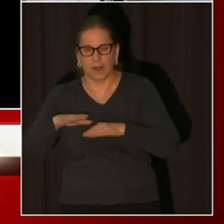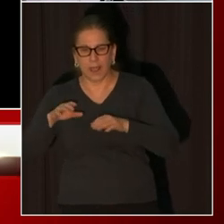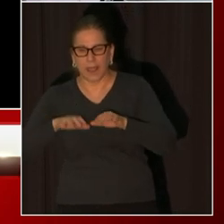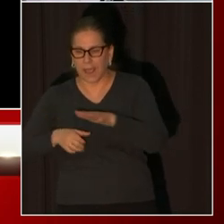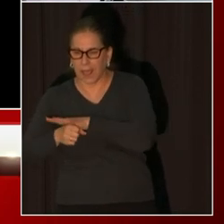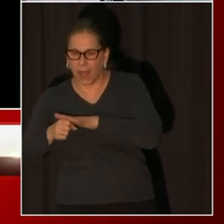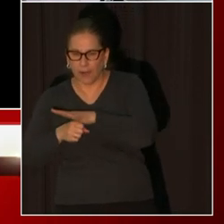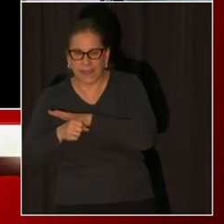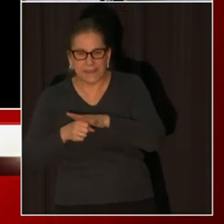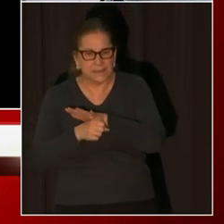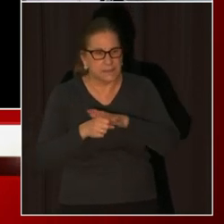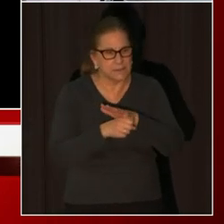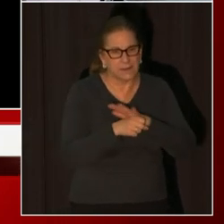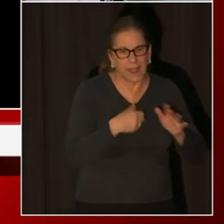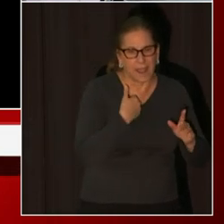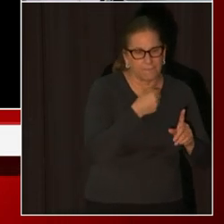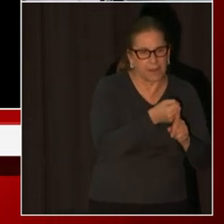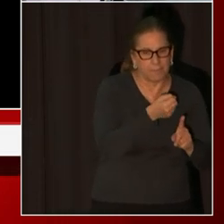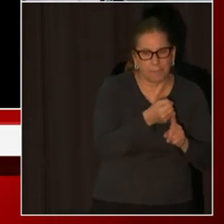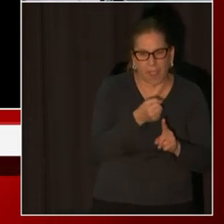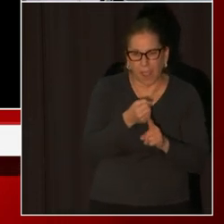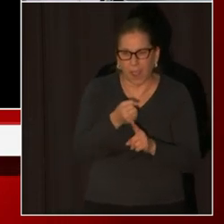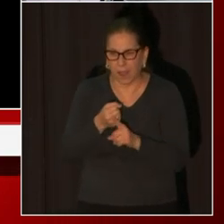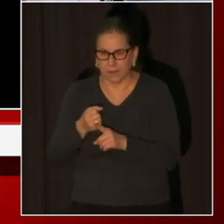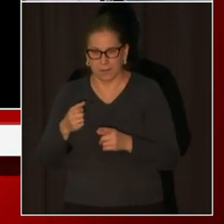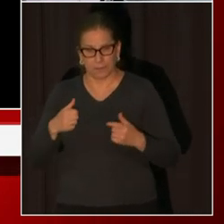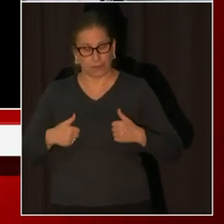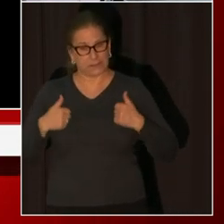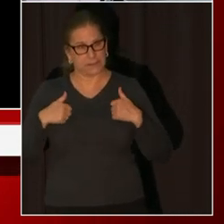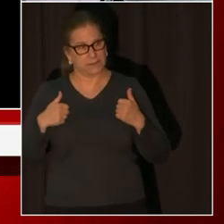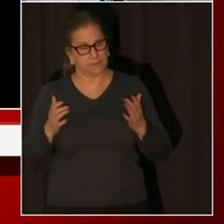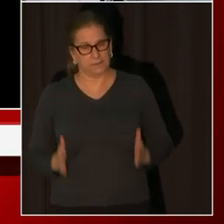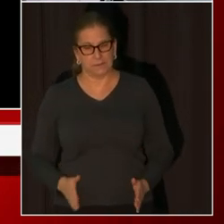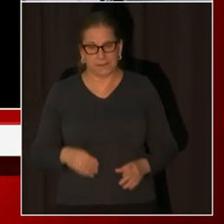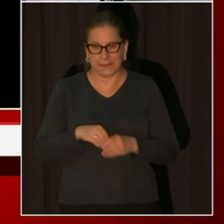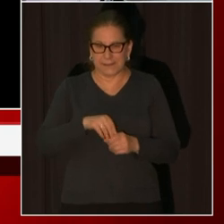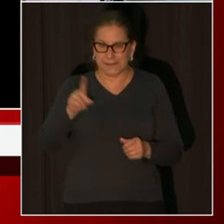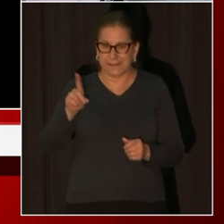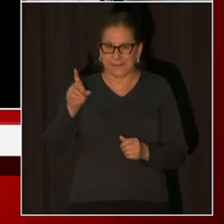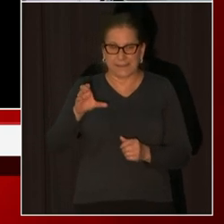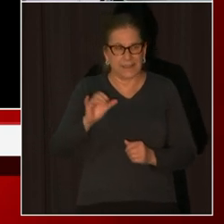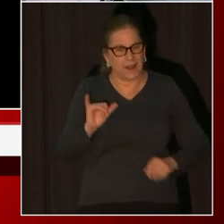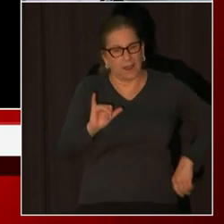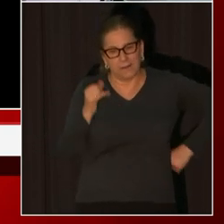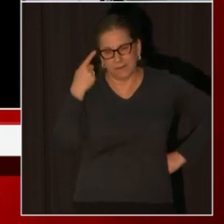the residents of District of Columbia in areas like sickle cell and maternal health,